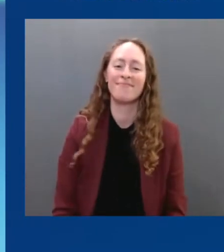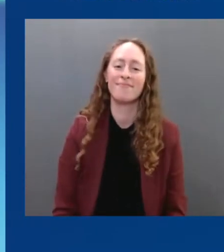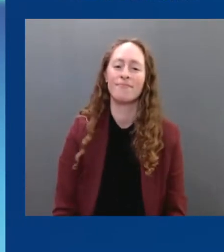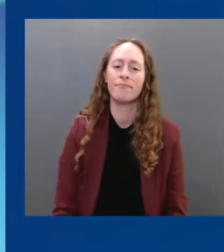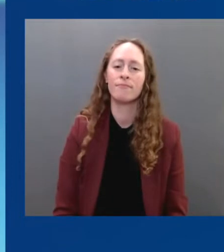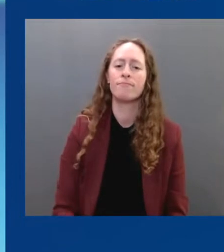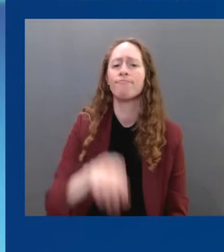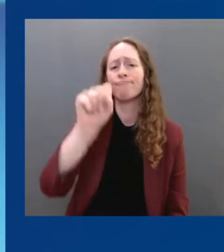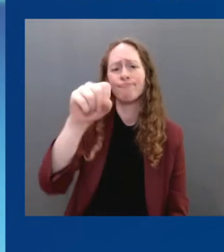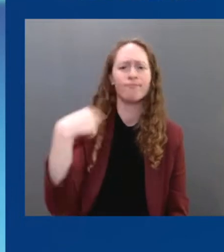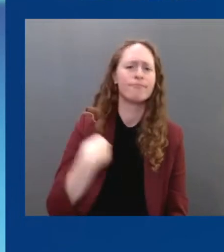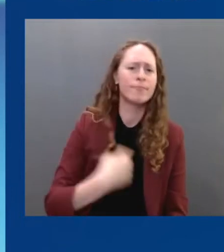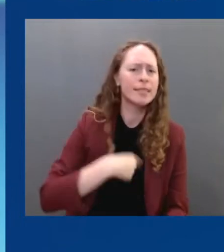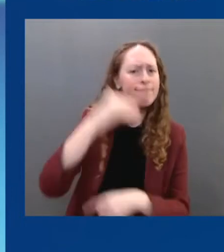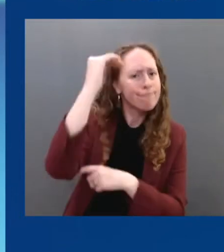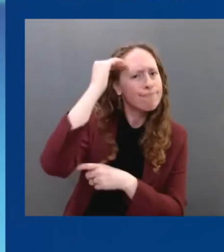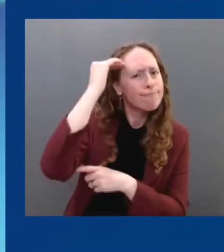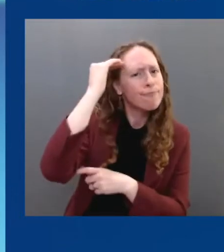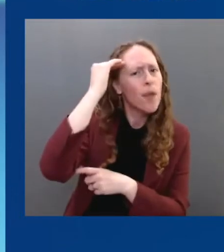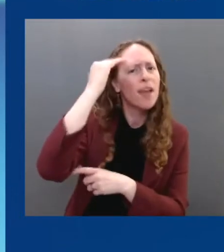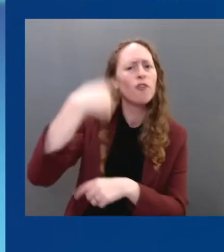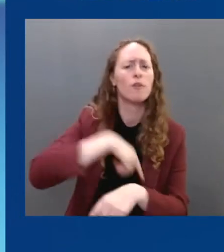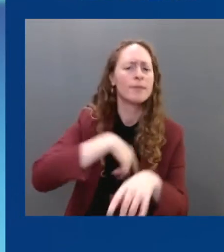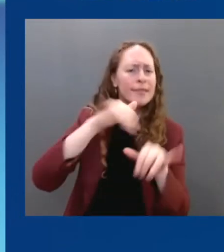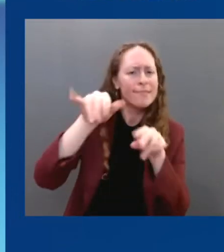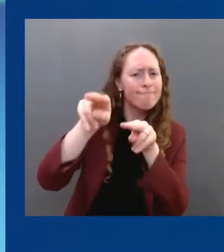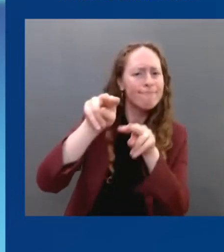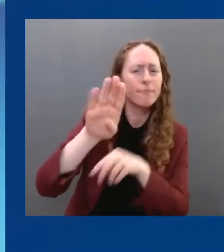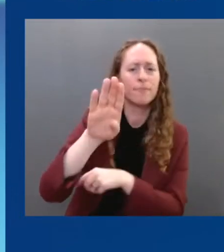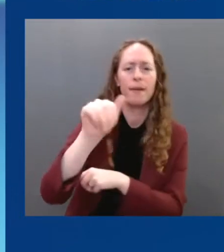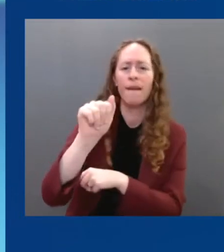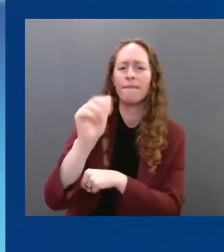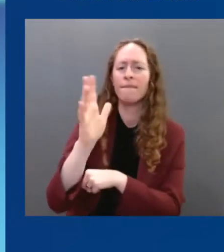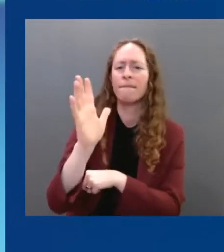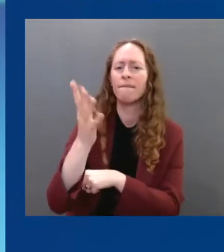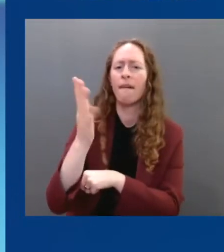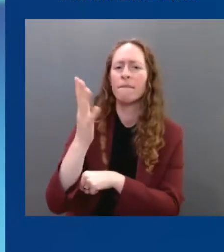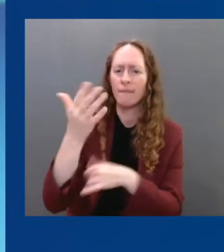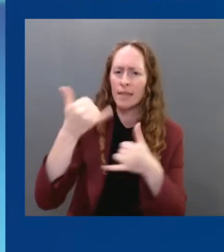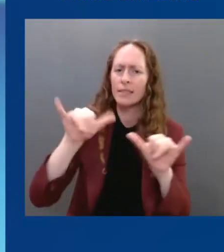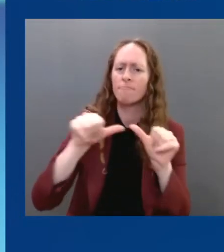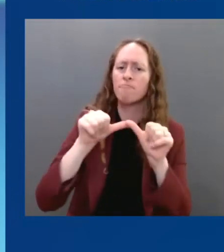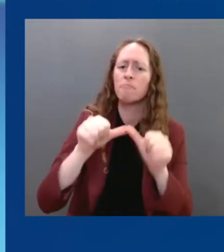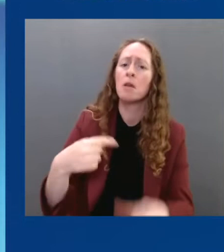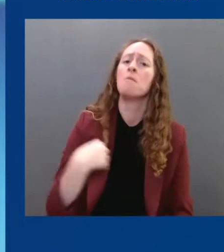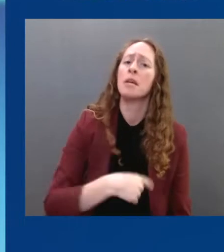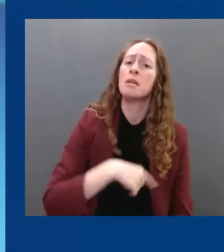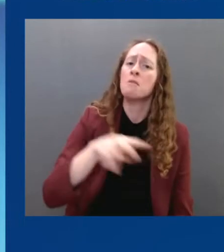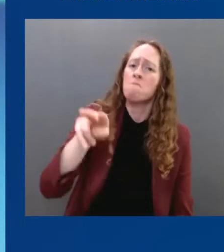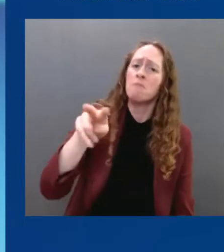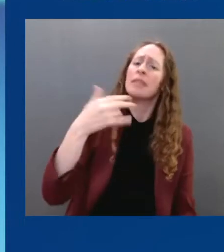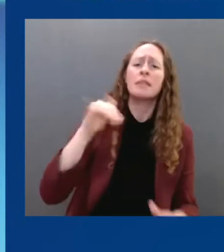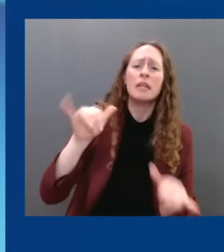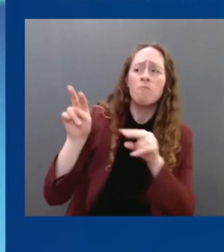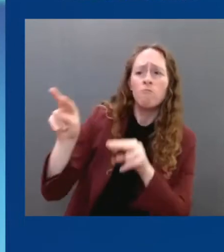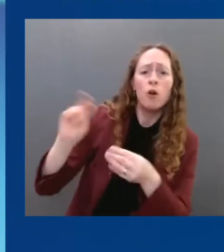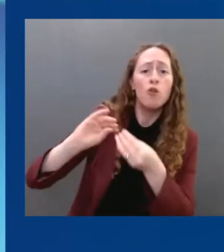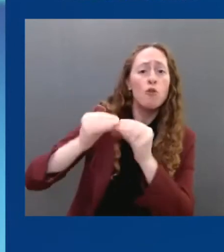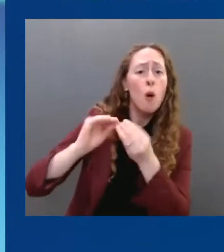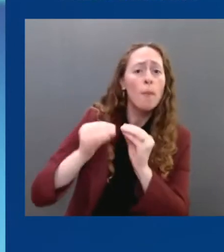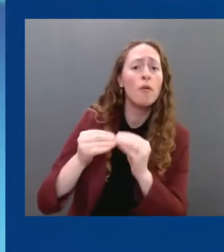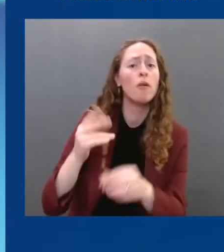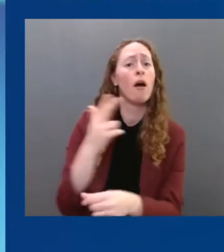deaths have remained relatively low based on the level of infections. That's not by coincidence, by the way. It's not